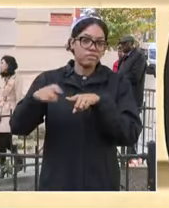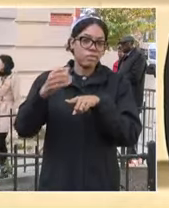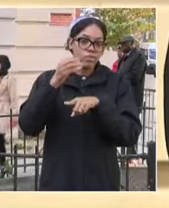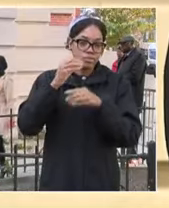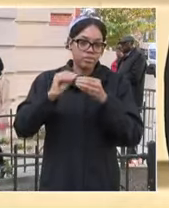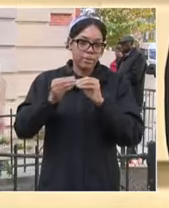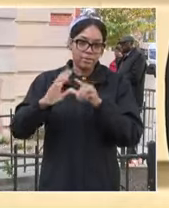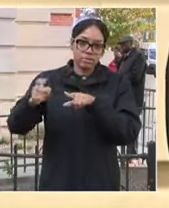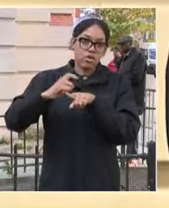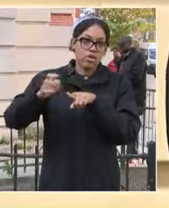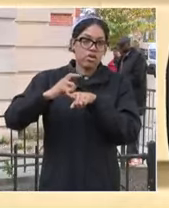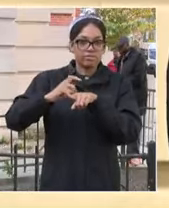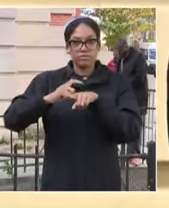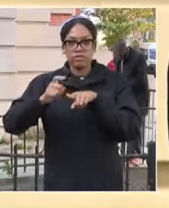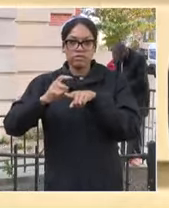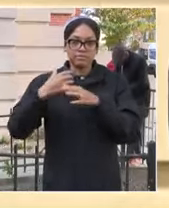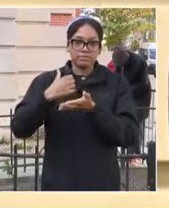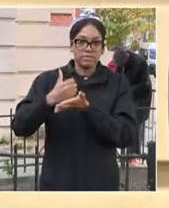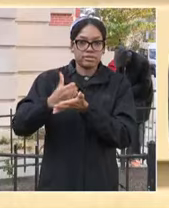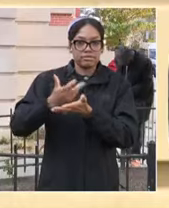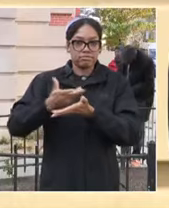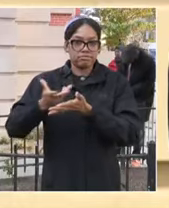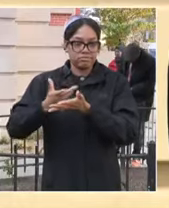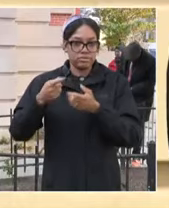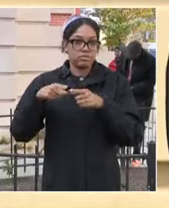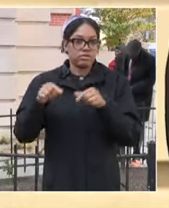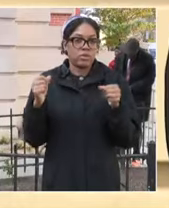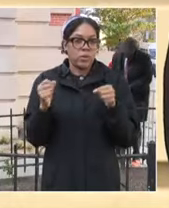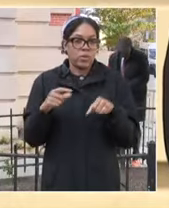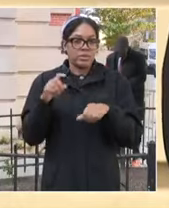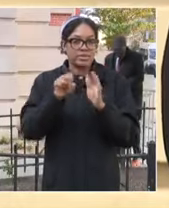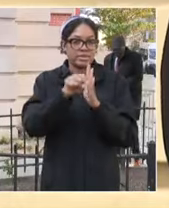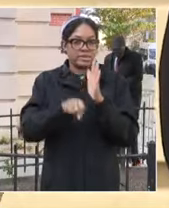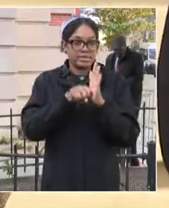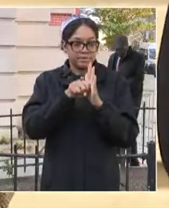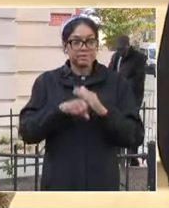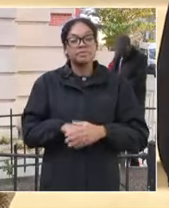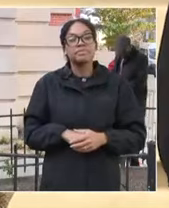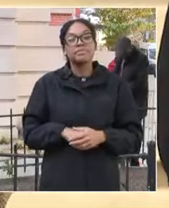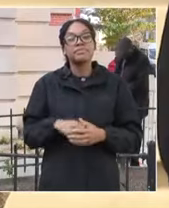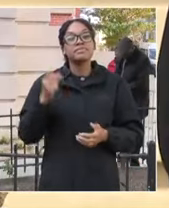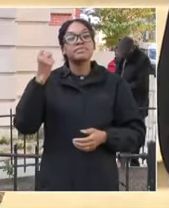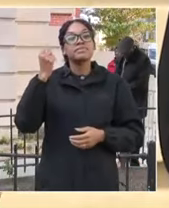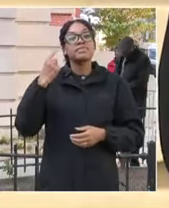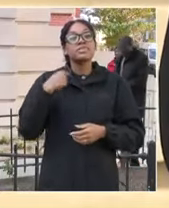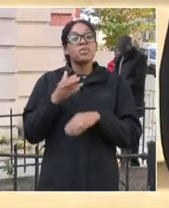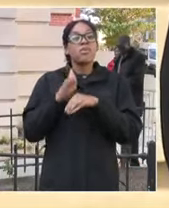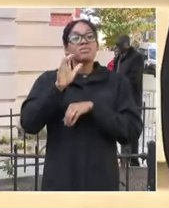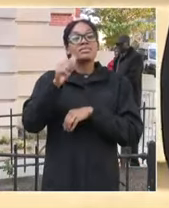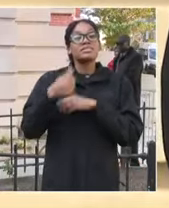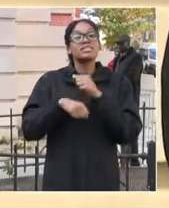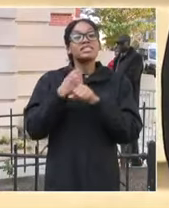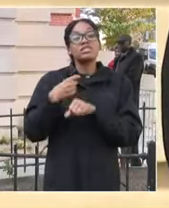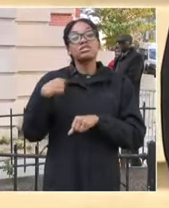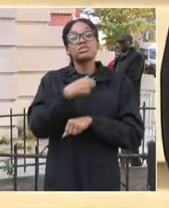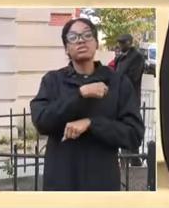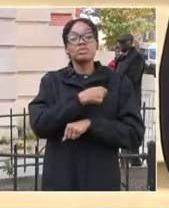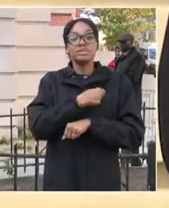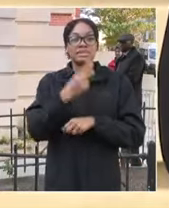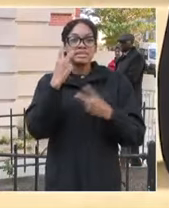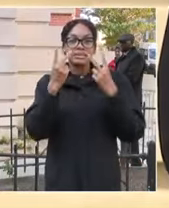during hypothermia season. For more than a decade, we have been transforming the systems that